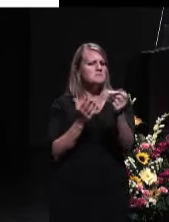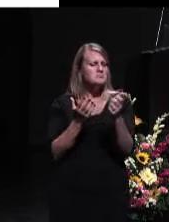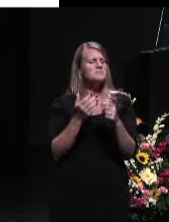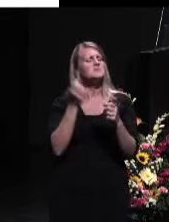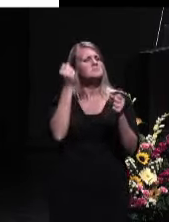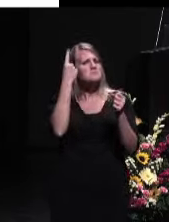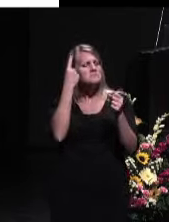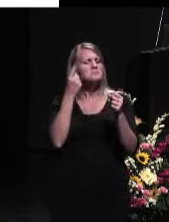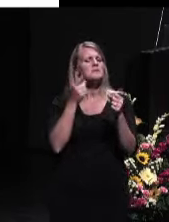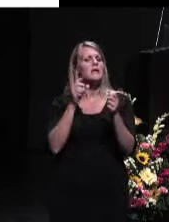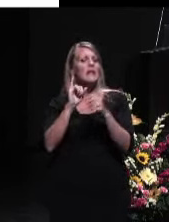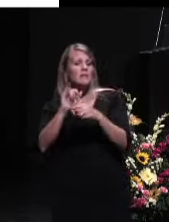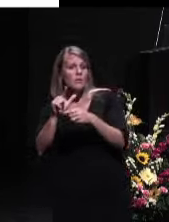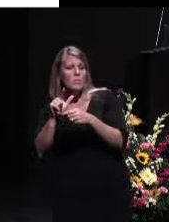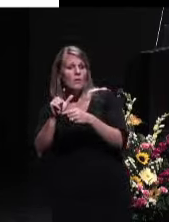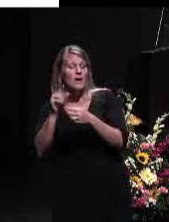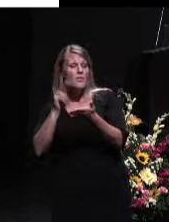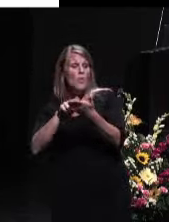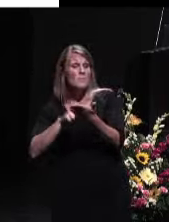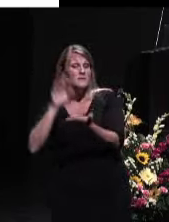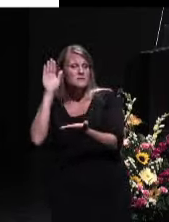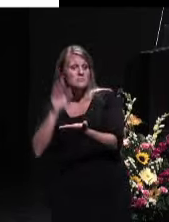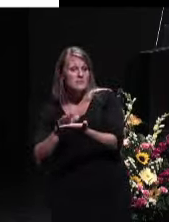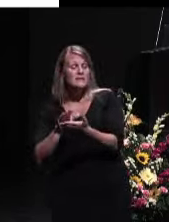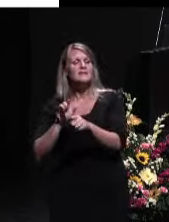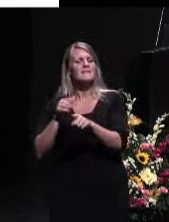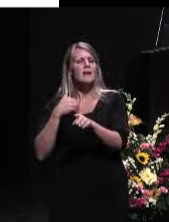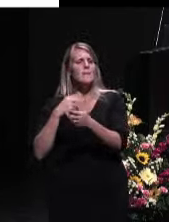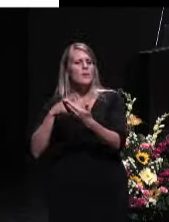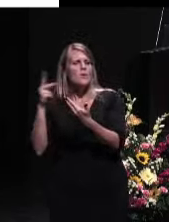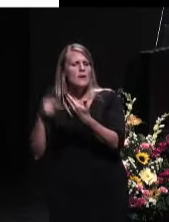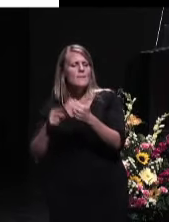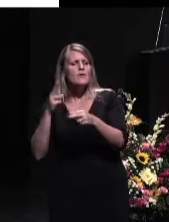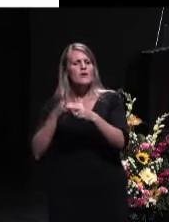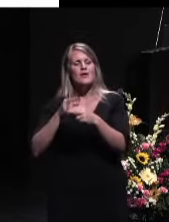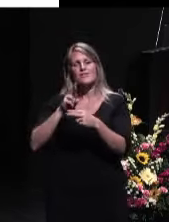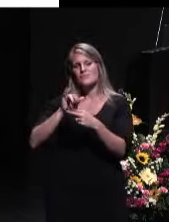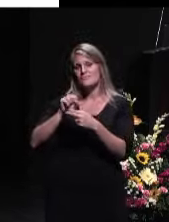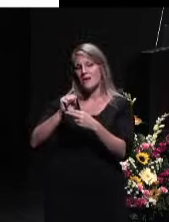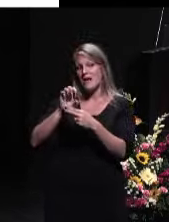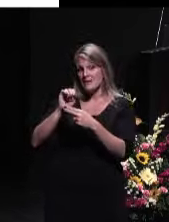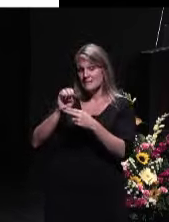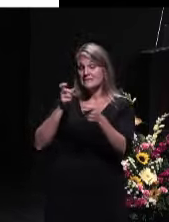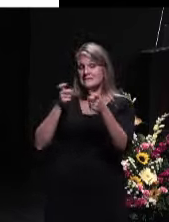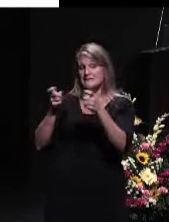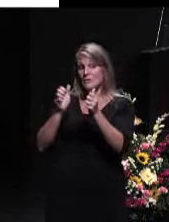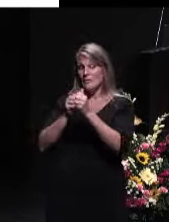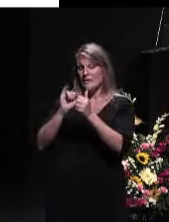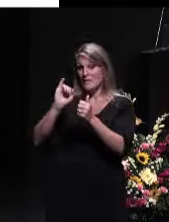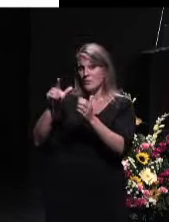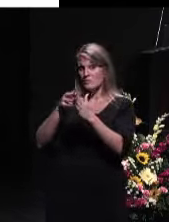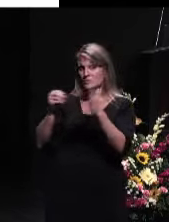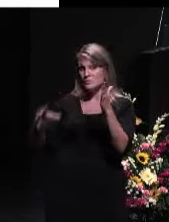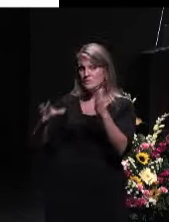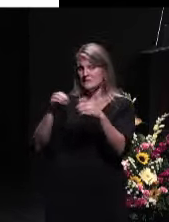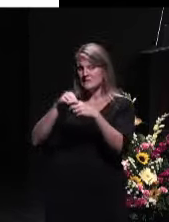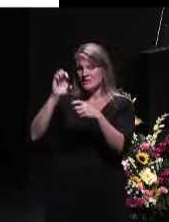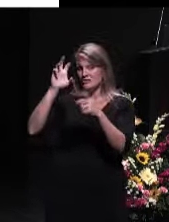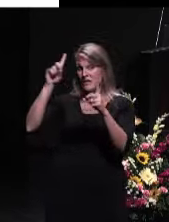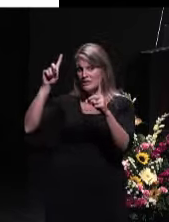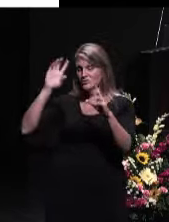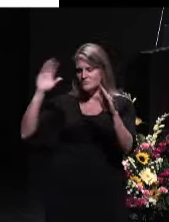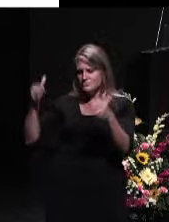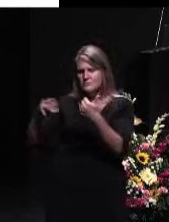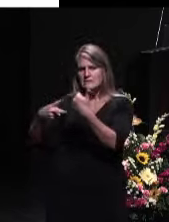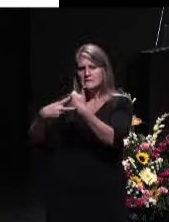enrollment from Illinois is down. Illinois has a program called RISE, which deals with retention of Illinois students in education. And they